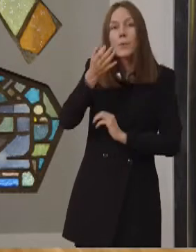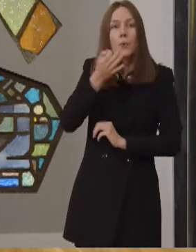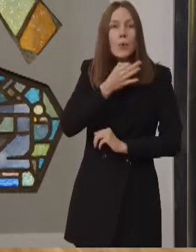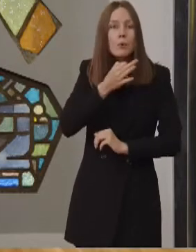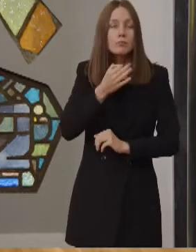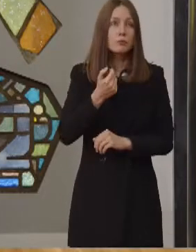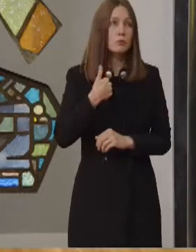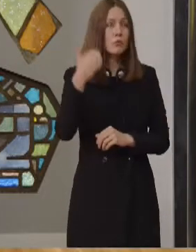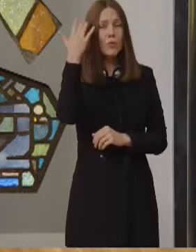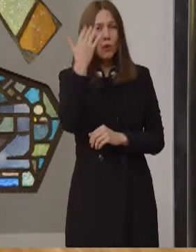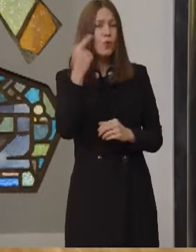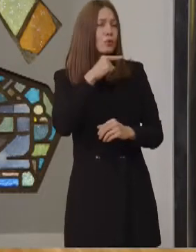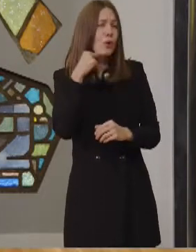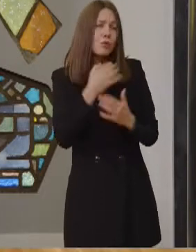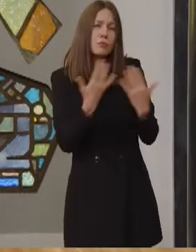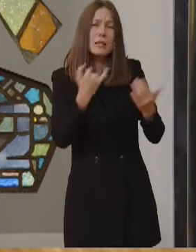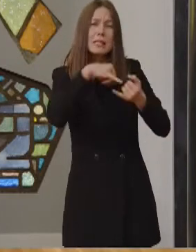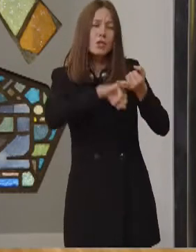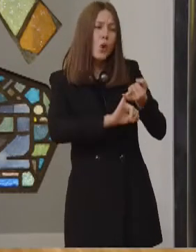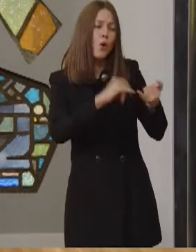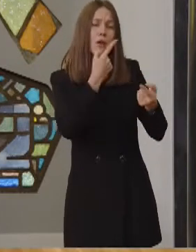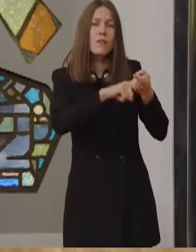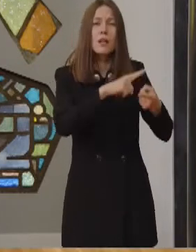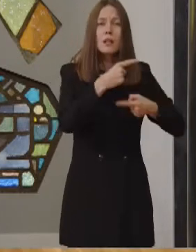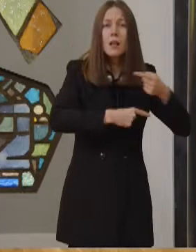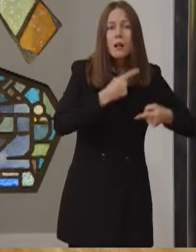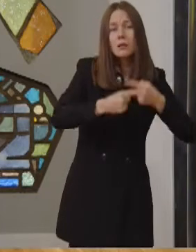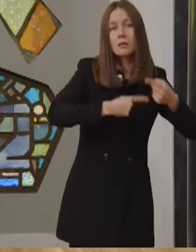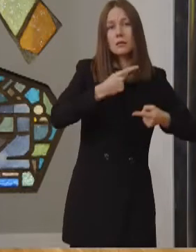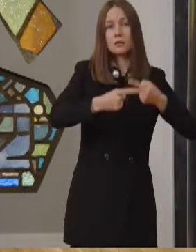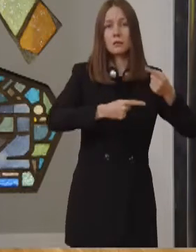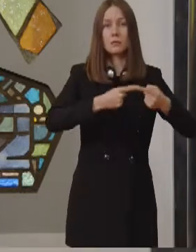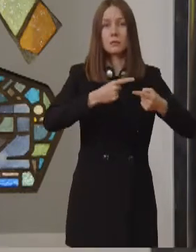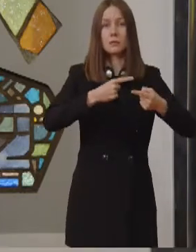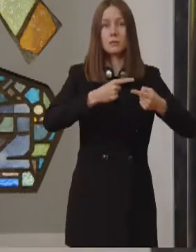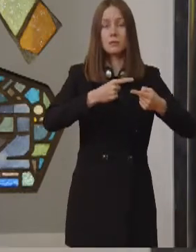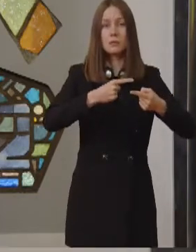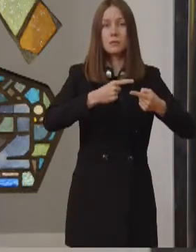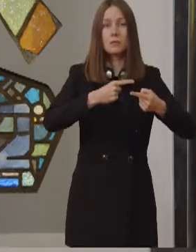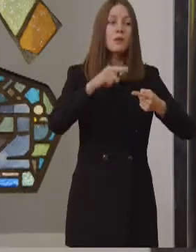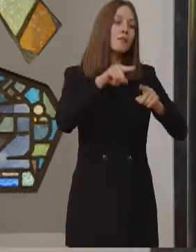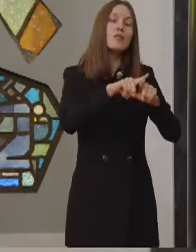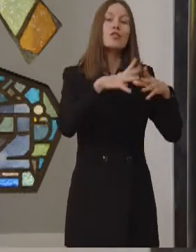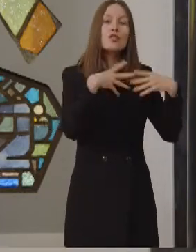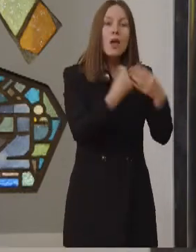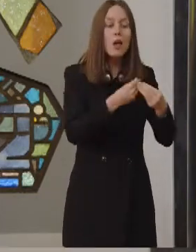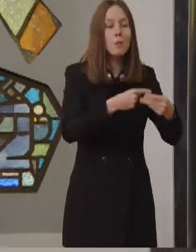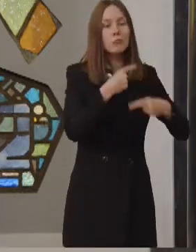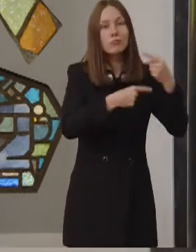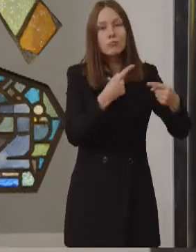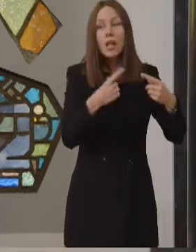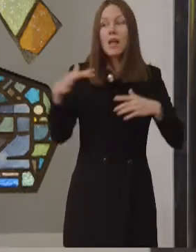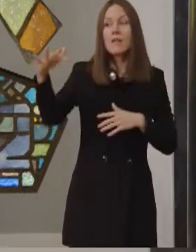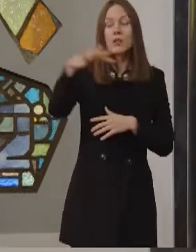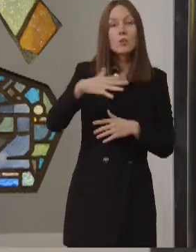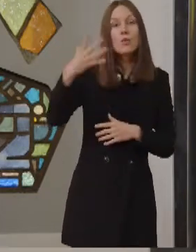mature enough. I think there are many aspects. There are some historical aspects, traditional aspects as well, because